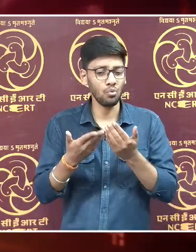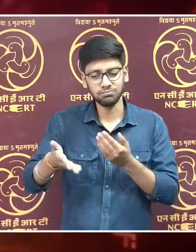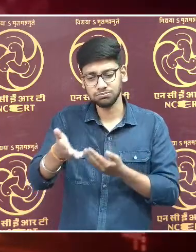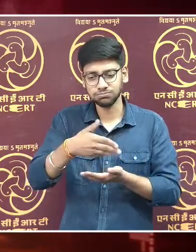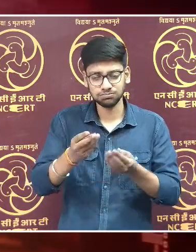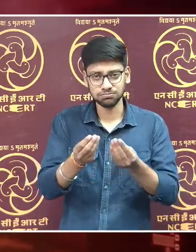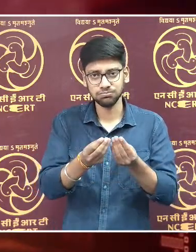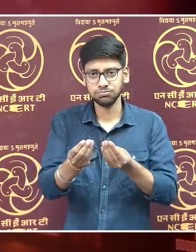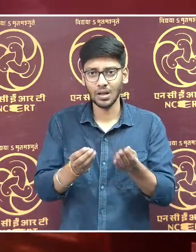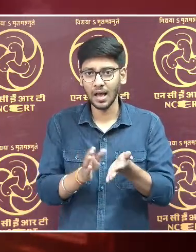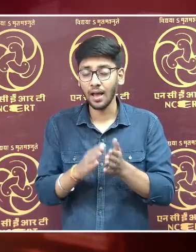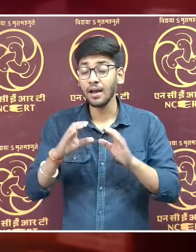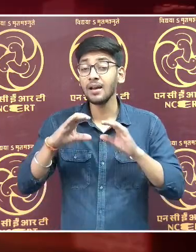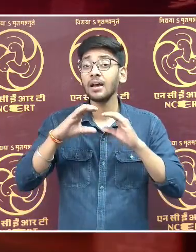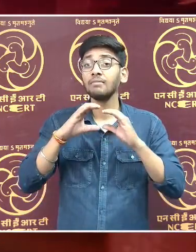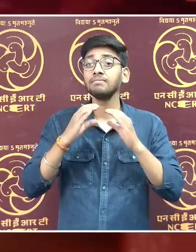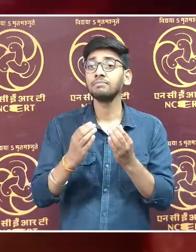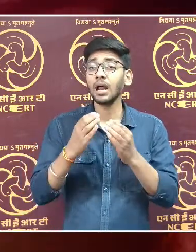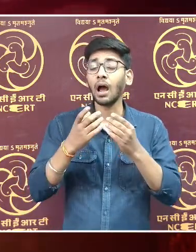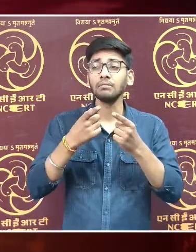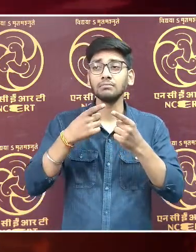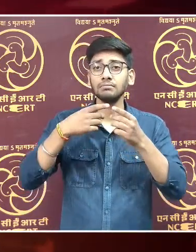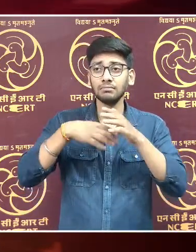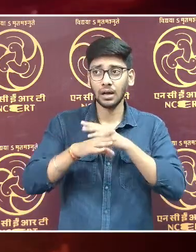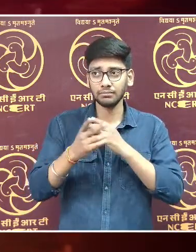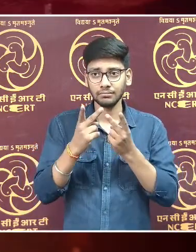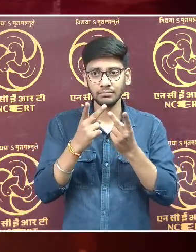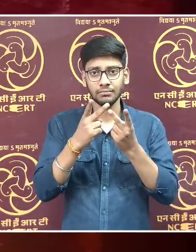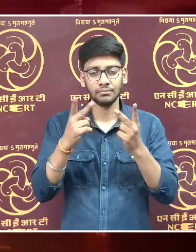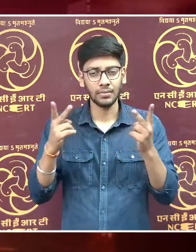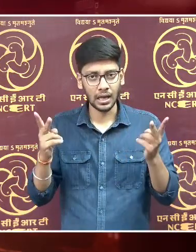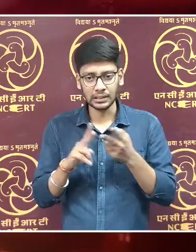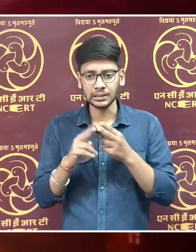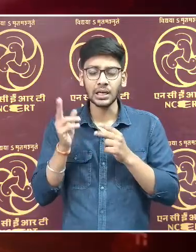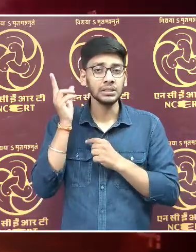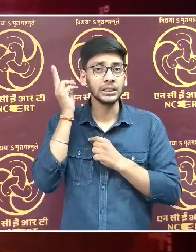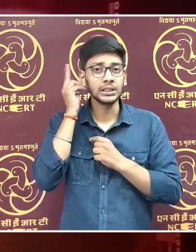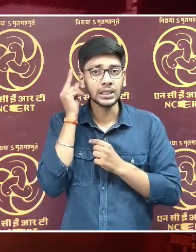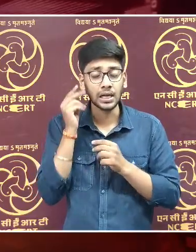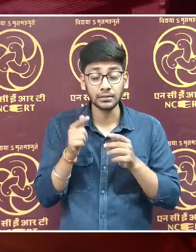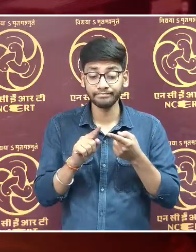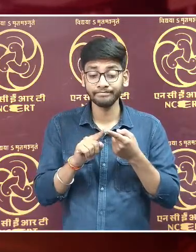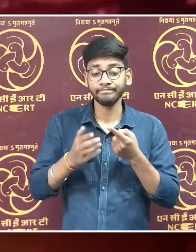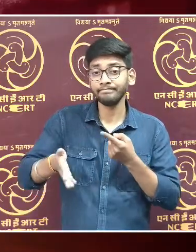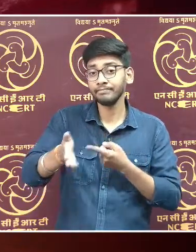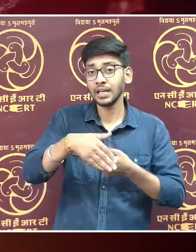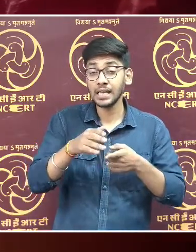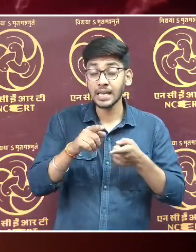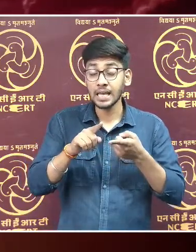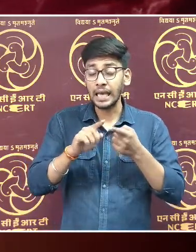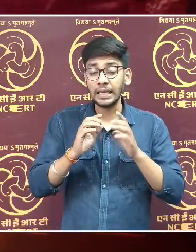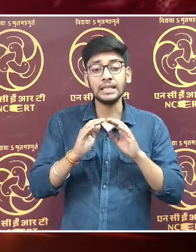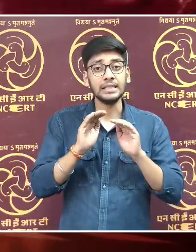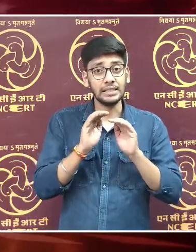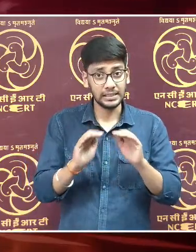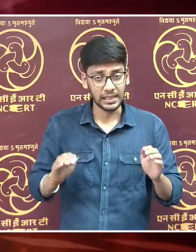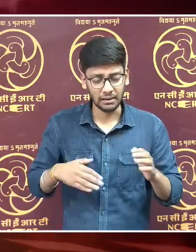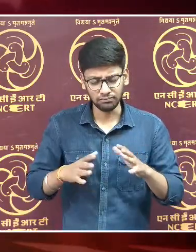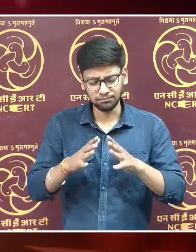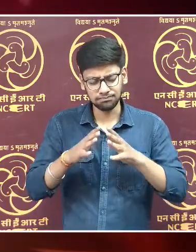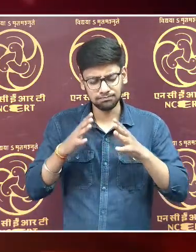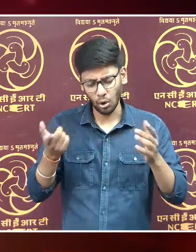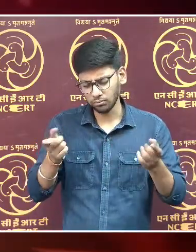always a classroom with some sort of other sound that is there in the environment, where this child finds it very difficult.